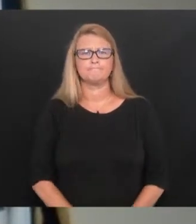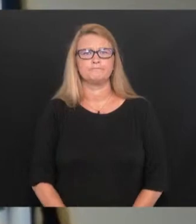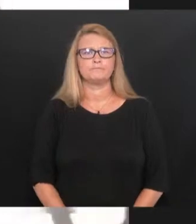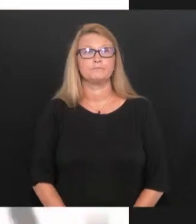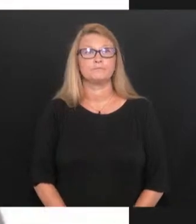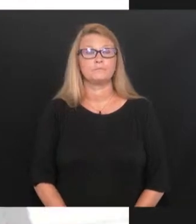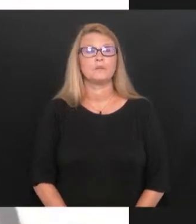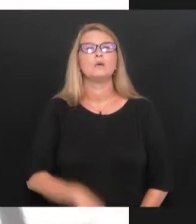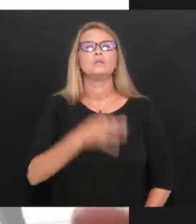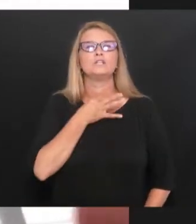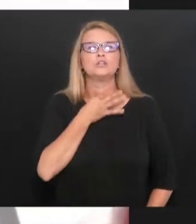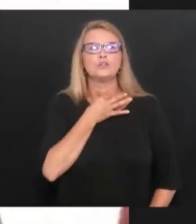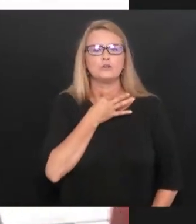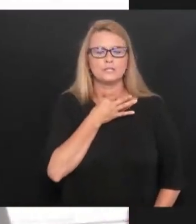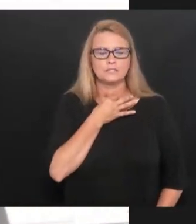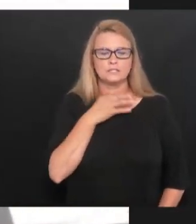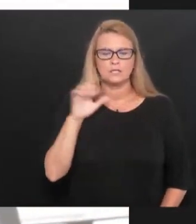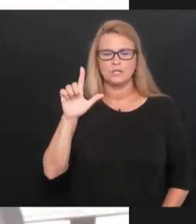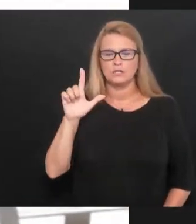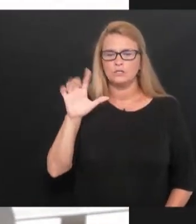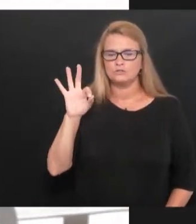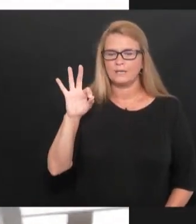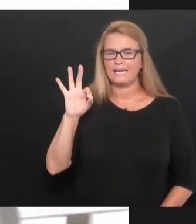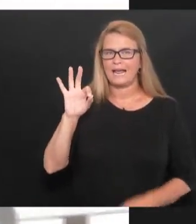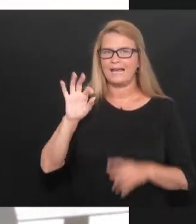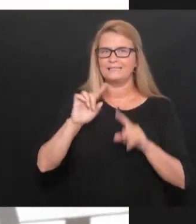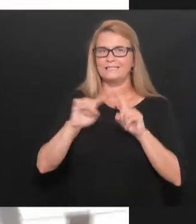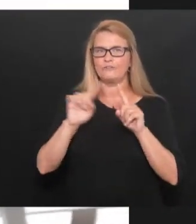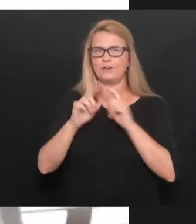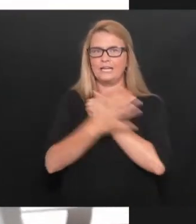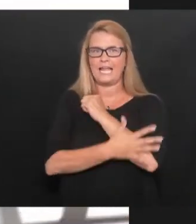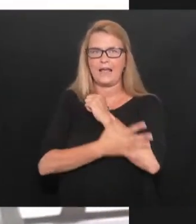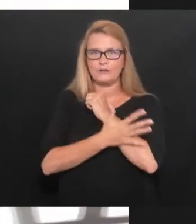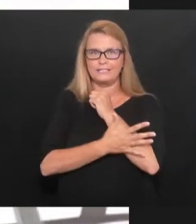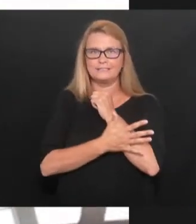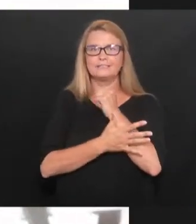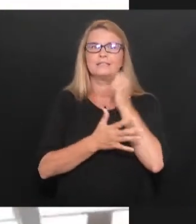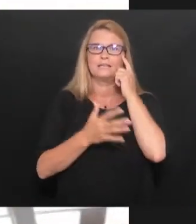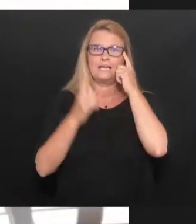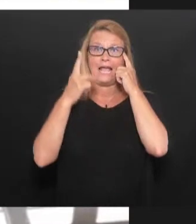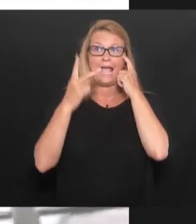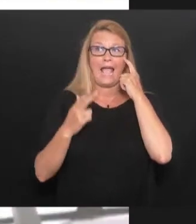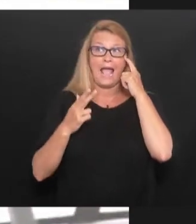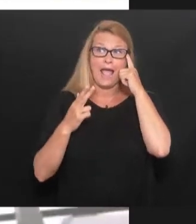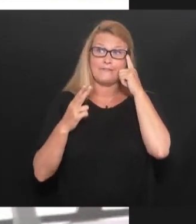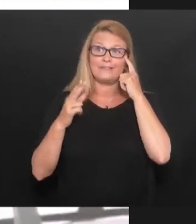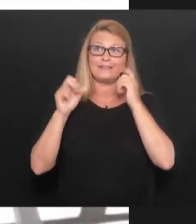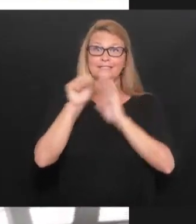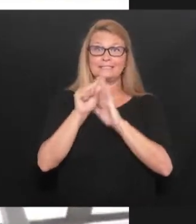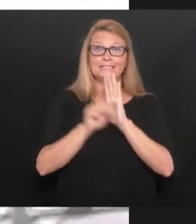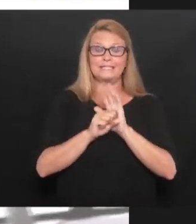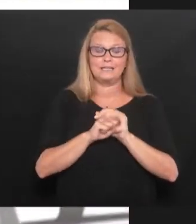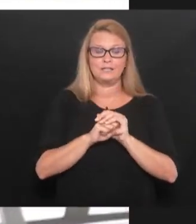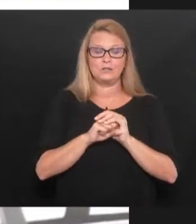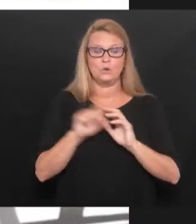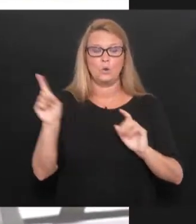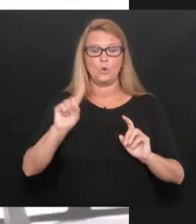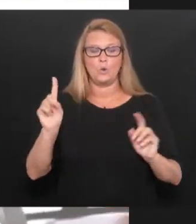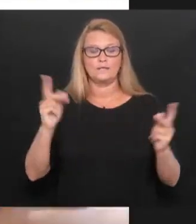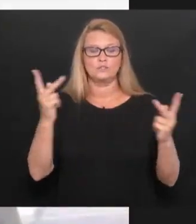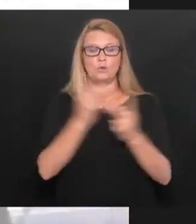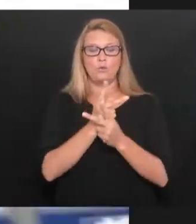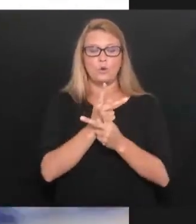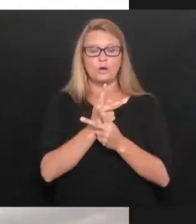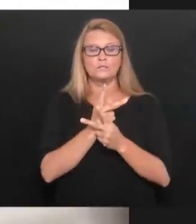Yes, I was curious about the 29 counties that we have it in now. That's over half the counties in the state. Where is it the worst? And what is